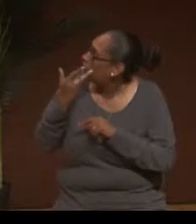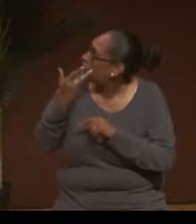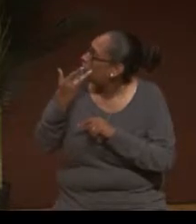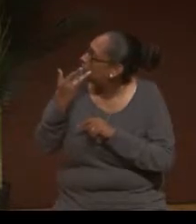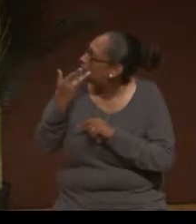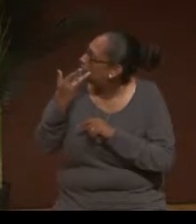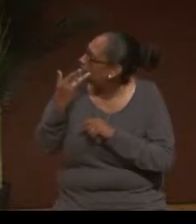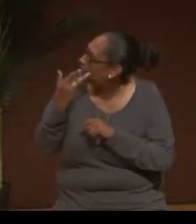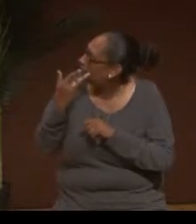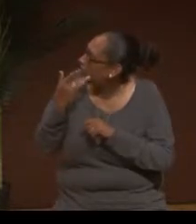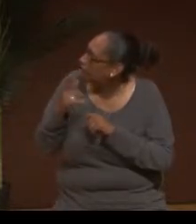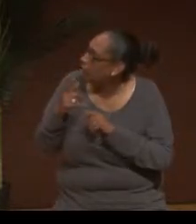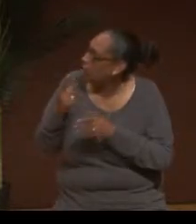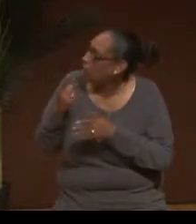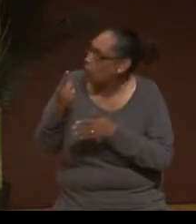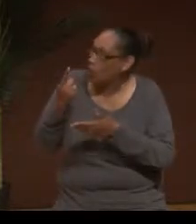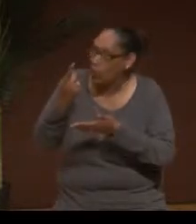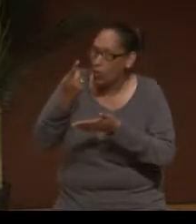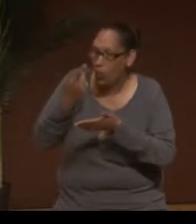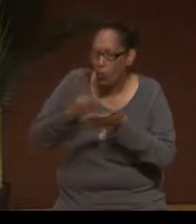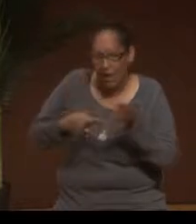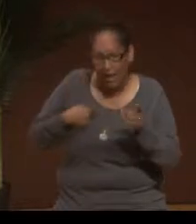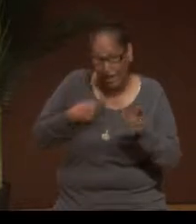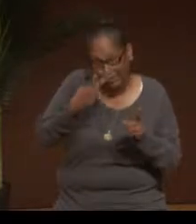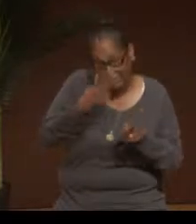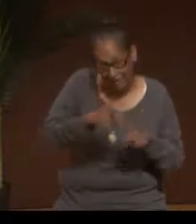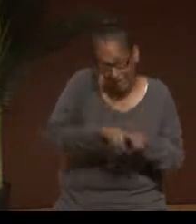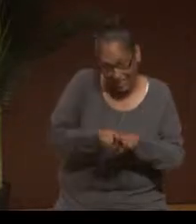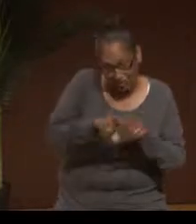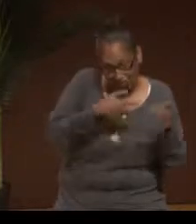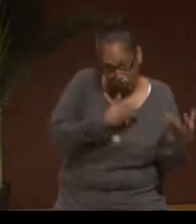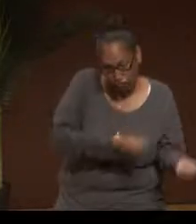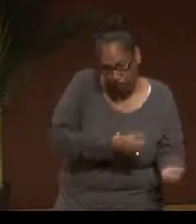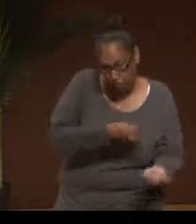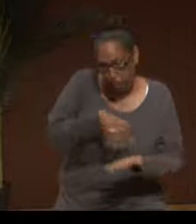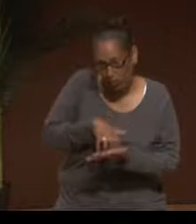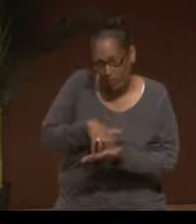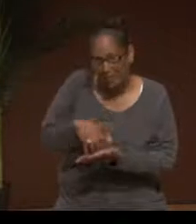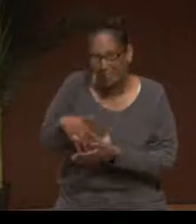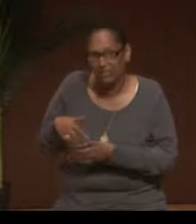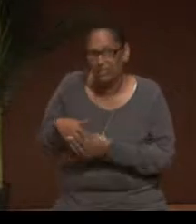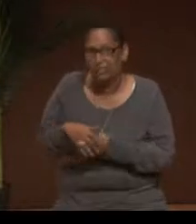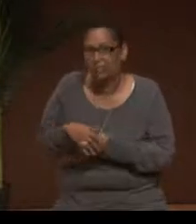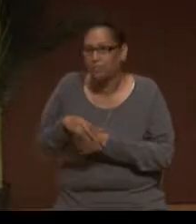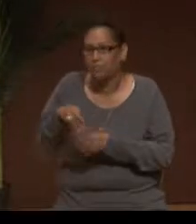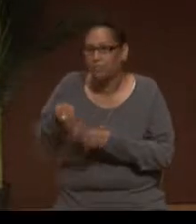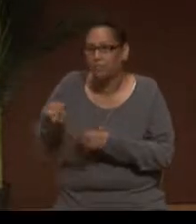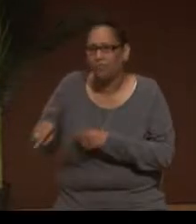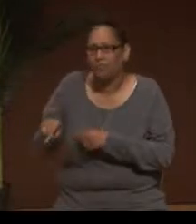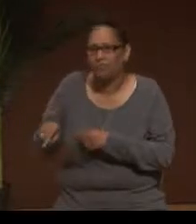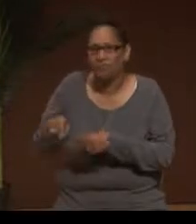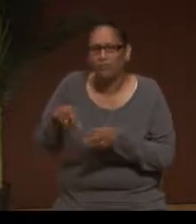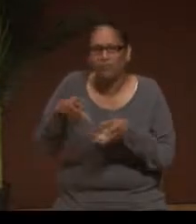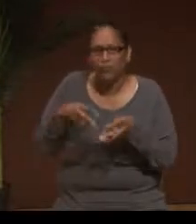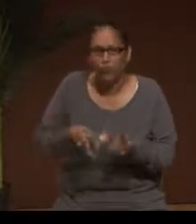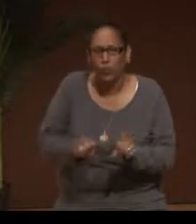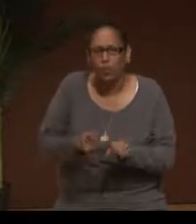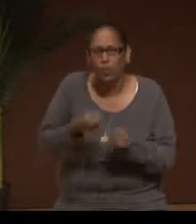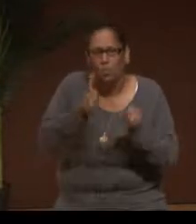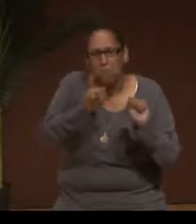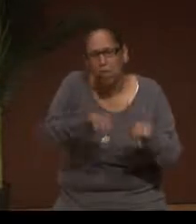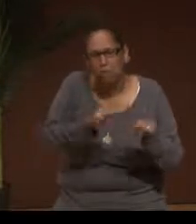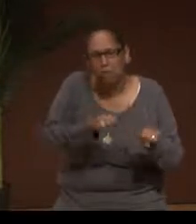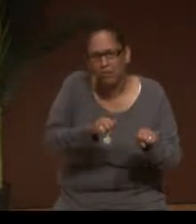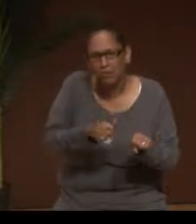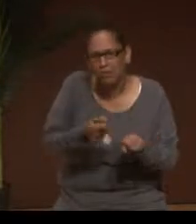but rather about what I see as the strengths and weaknesses of applying genetic technologies in these ways, about the possibilities